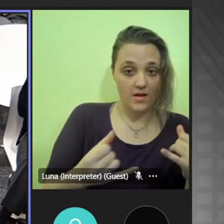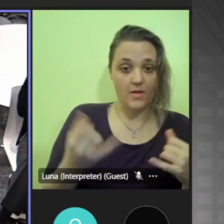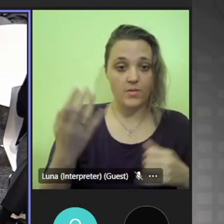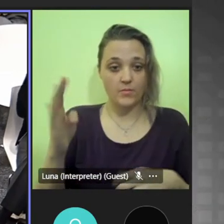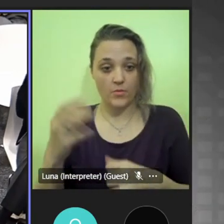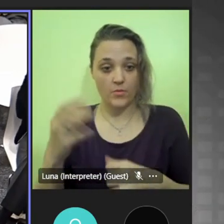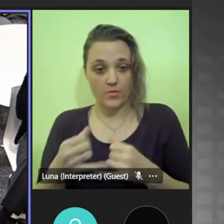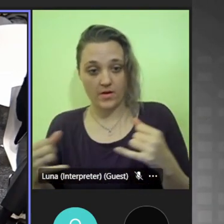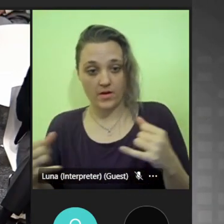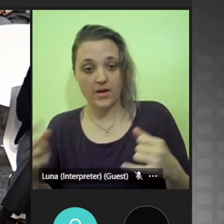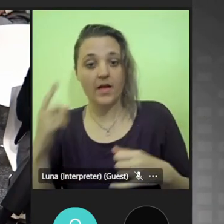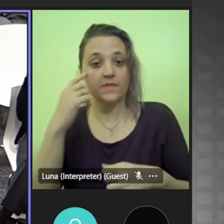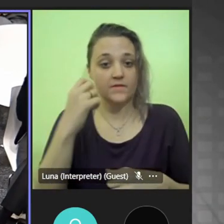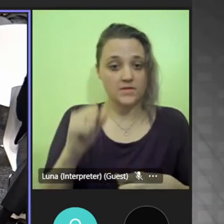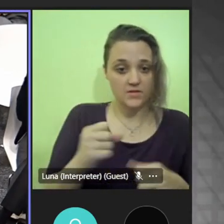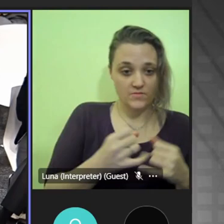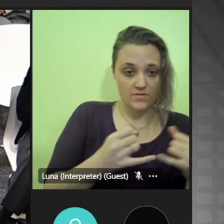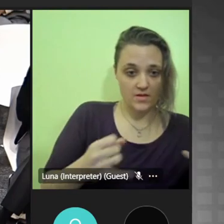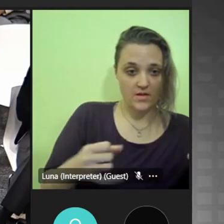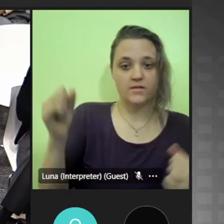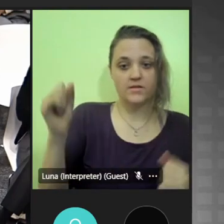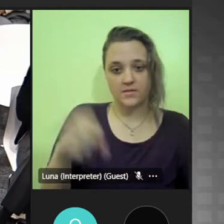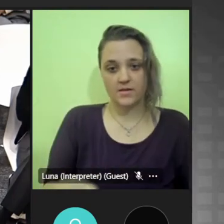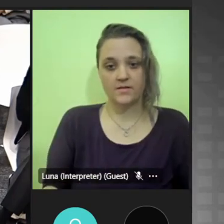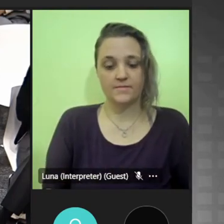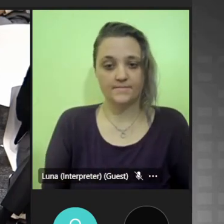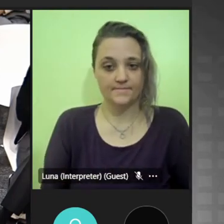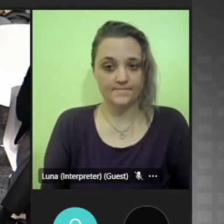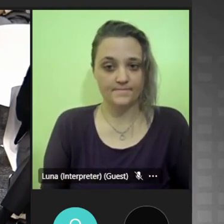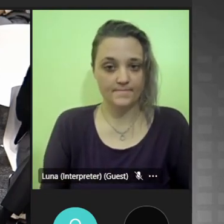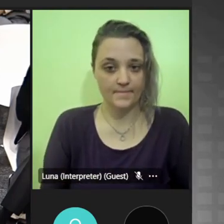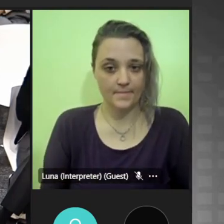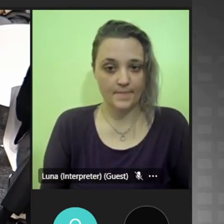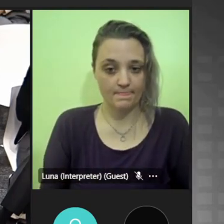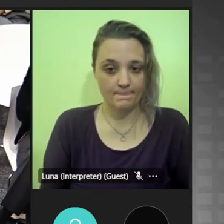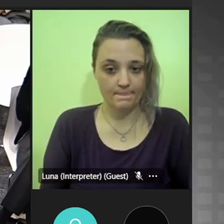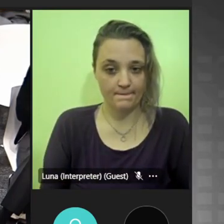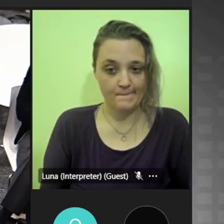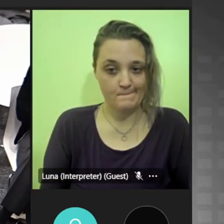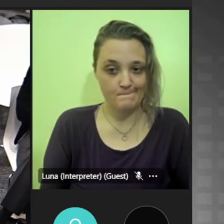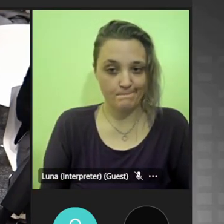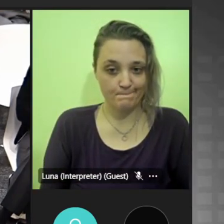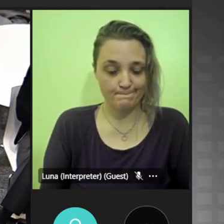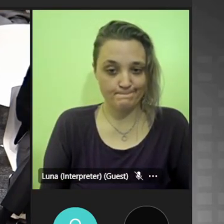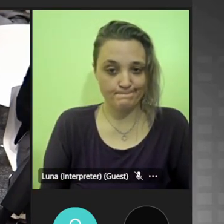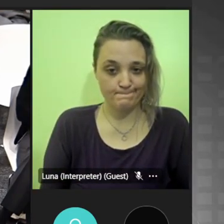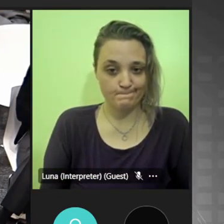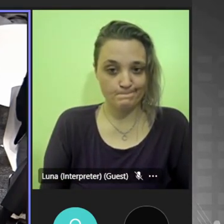line and the blue line and the silver line. Yeah.